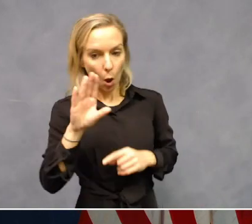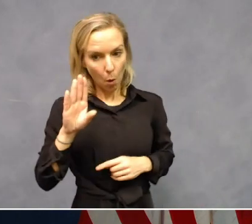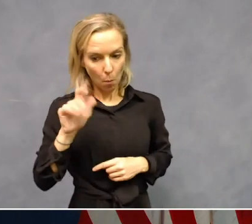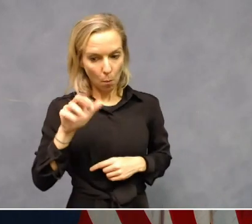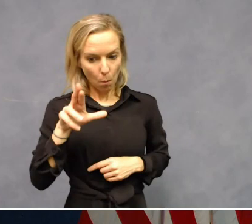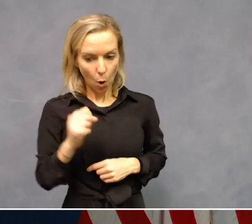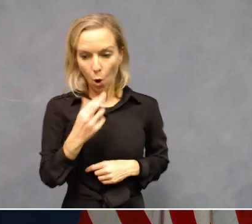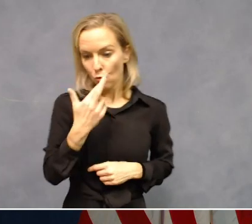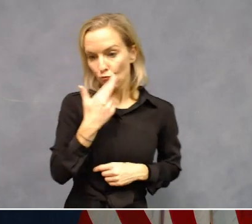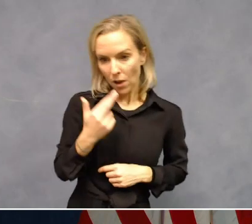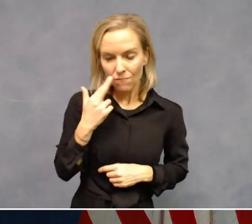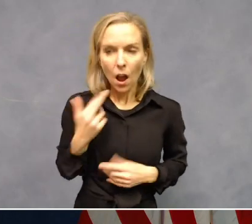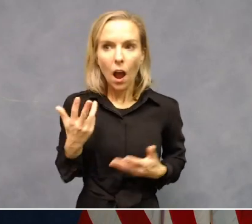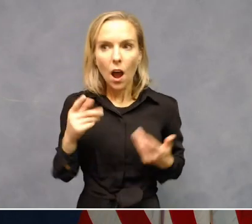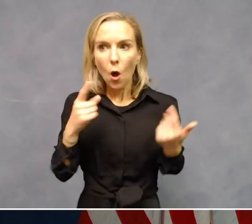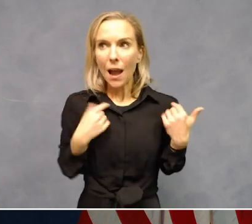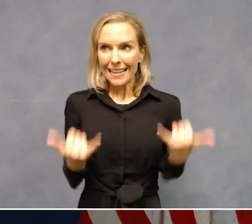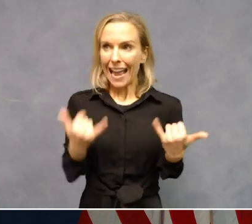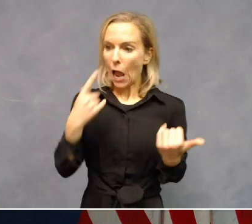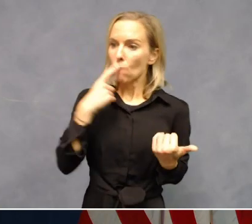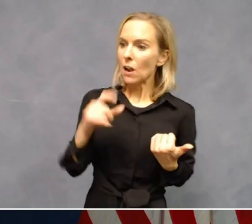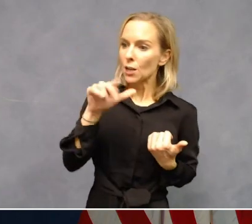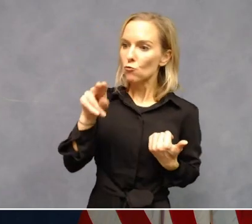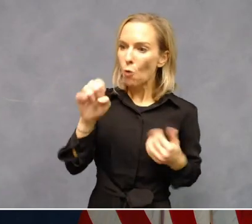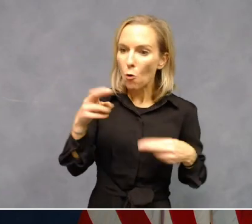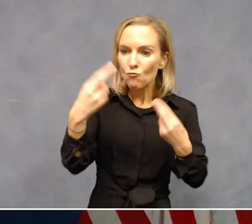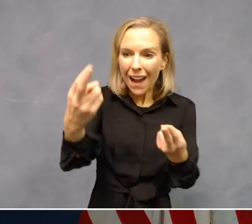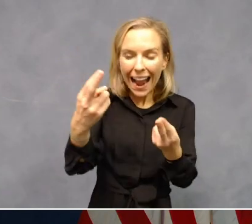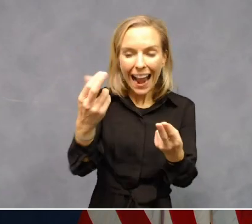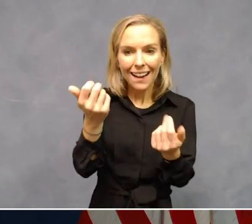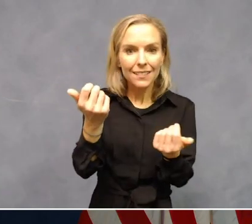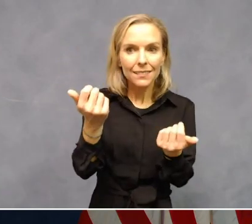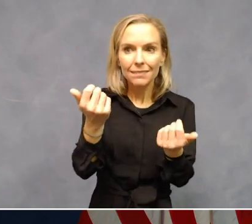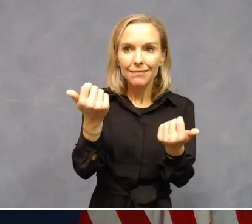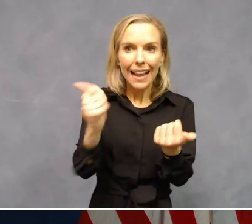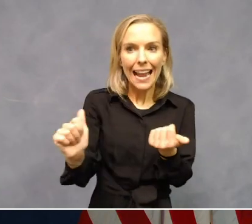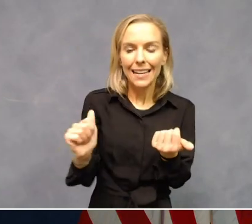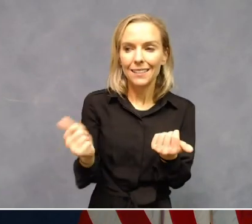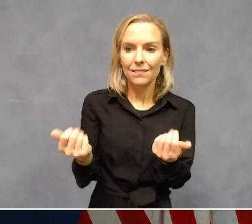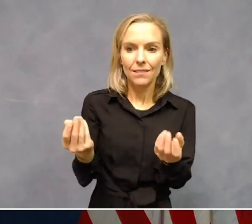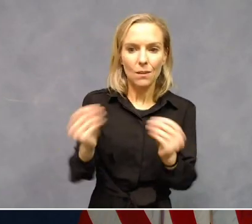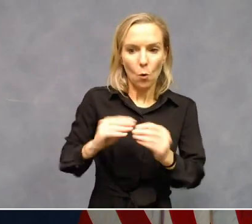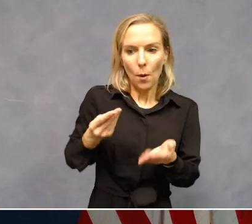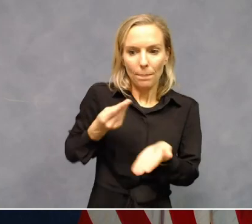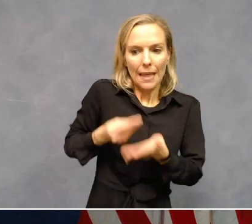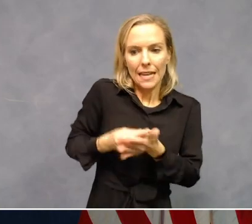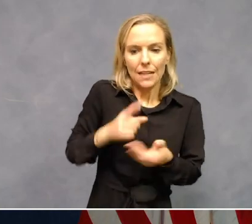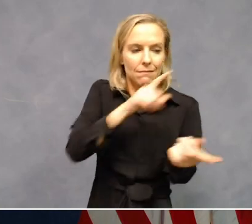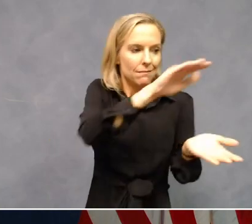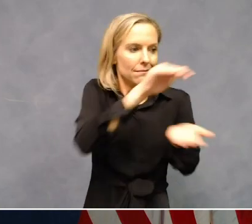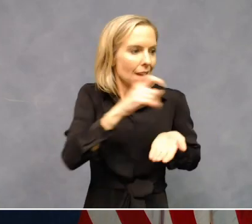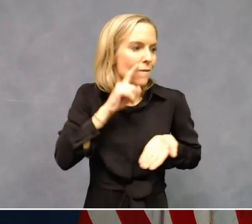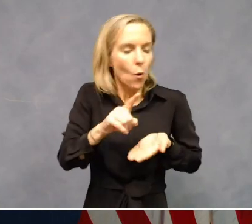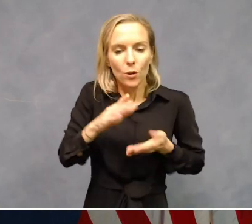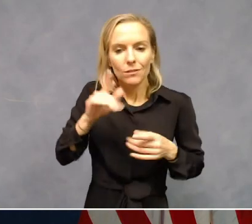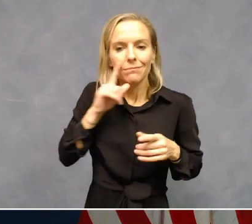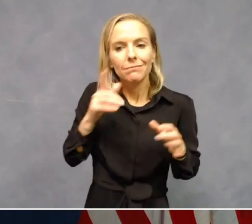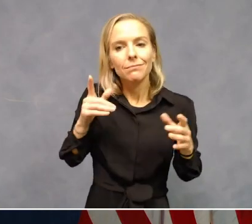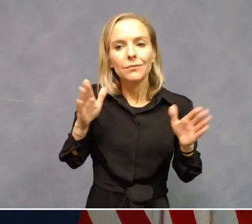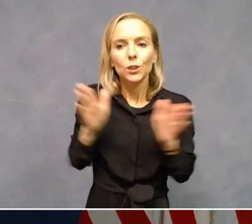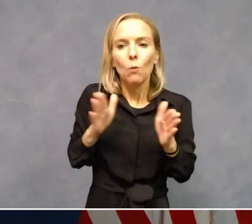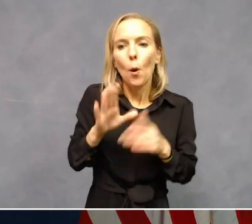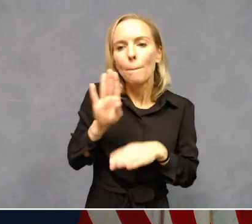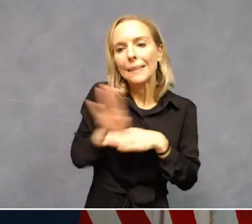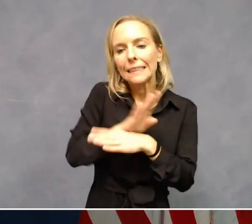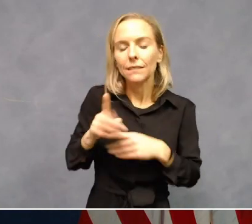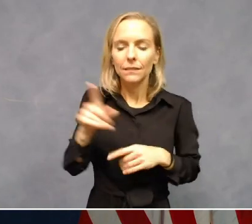red zone recommendations? Do you believe there's any more help coming for small businesses? Yeah, the question is about restaurants, bars, and